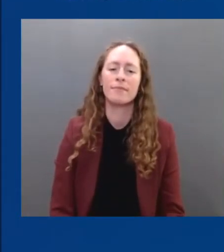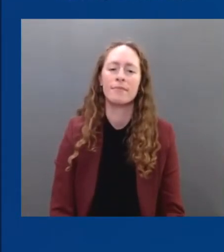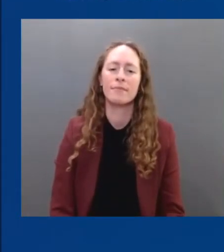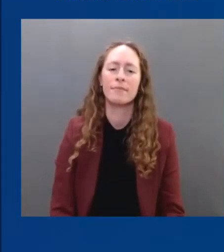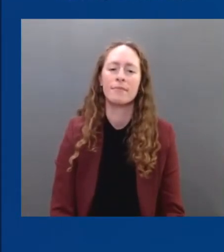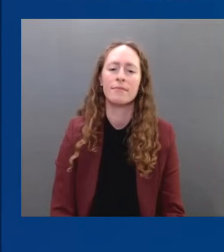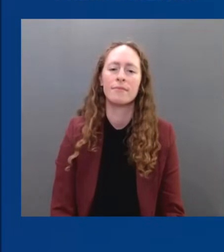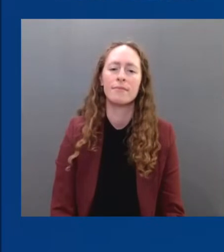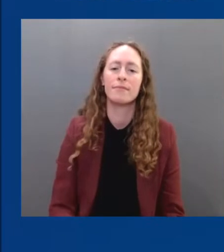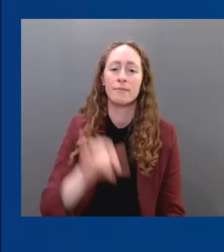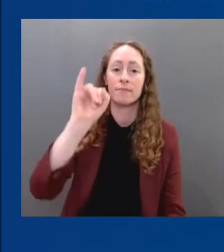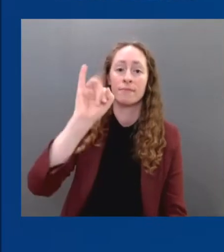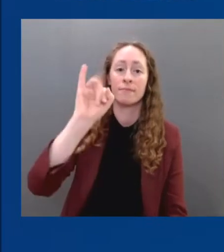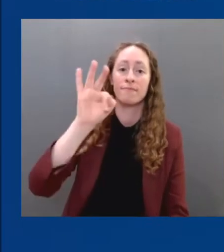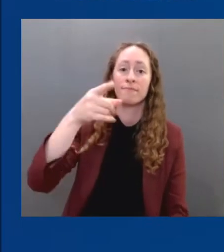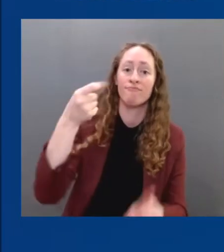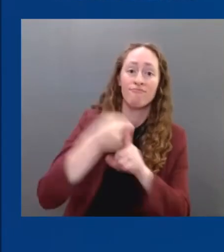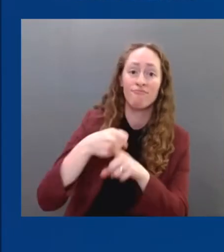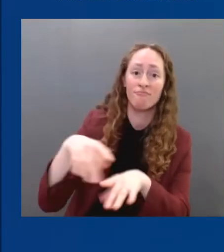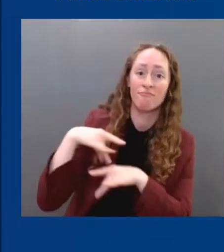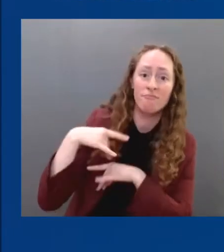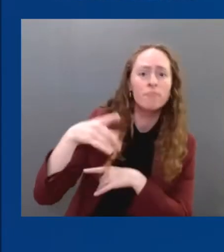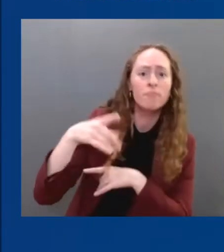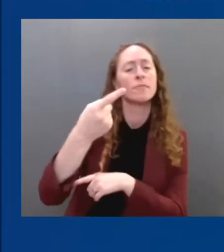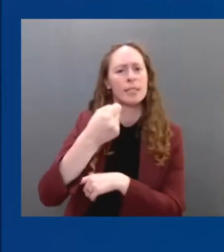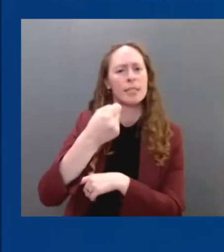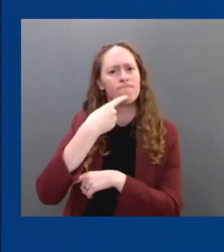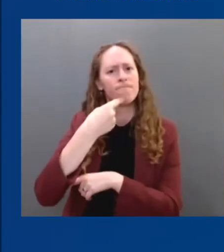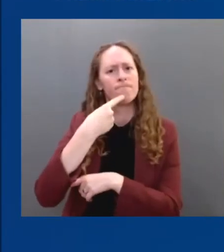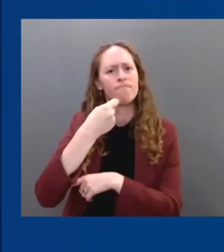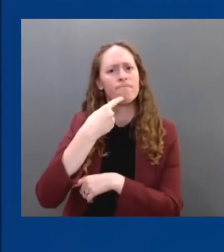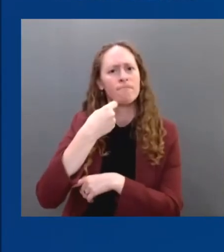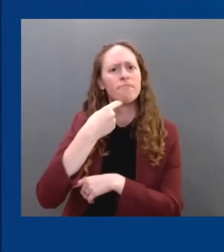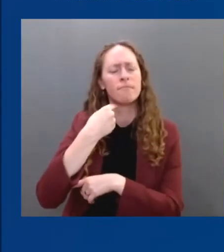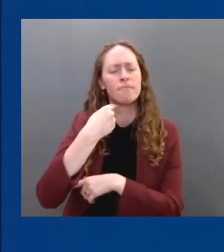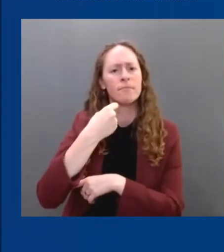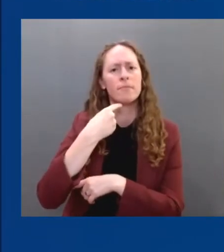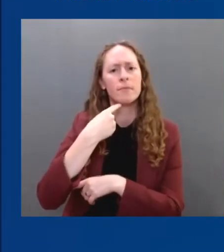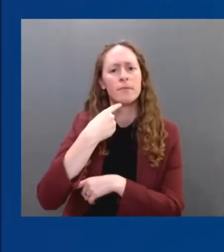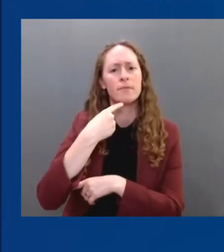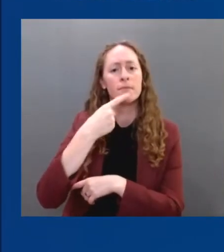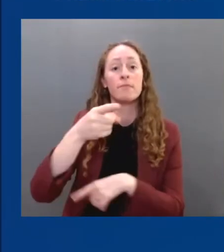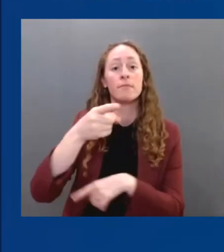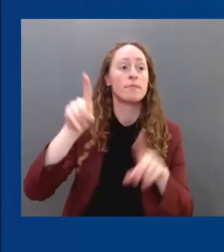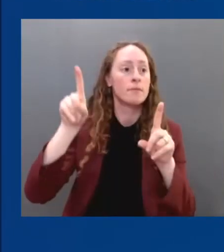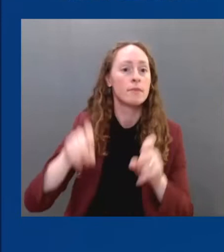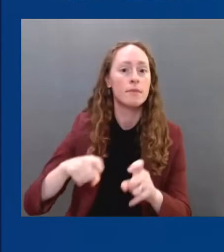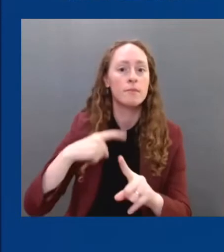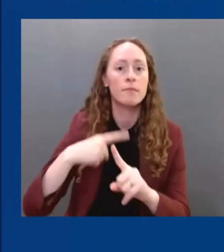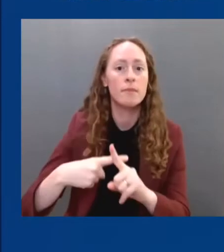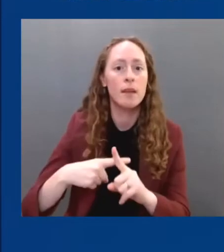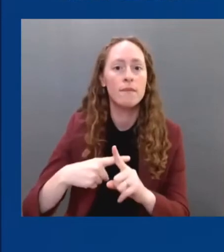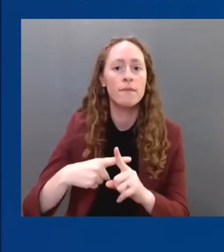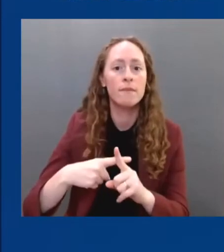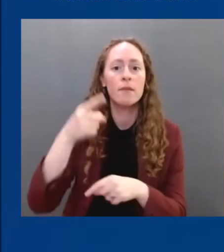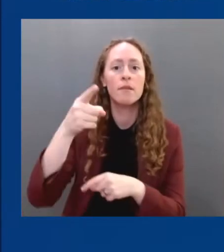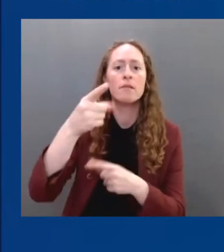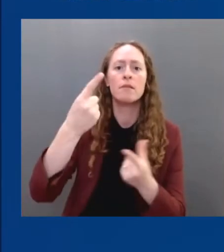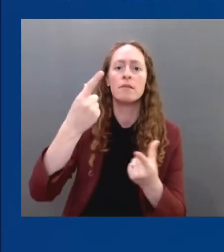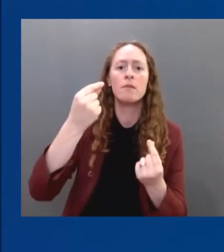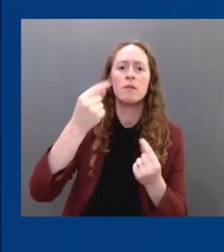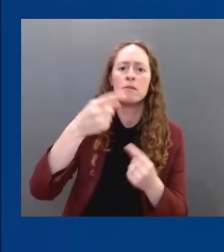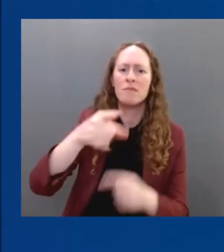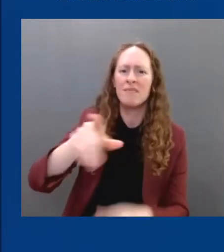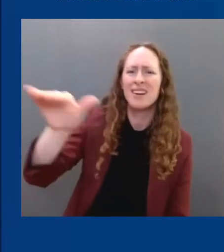If you test positive for COVID-19, talk to a healthcare provider as soon as possible about treatment